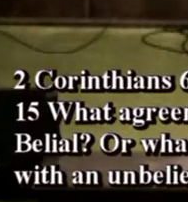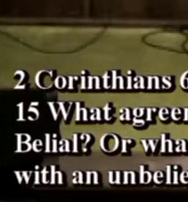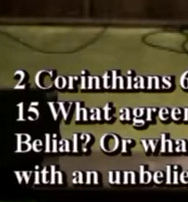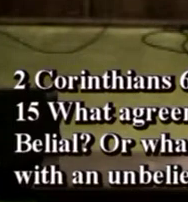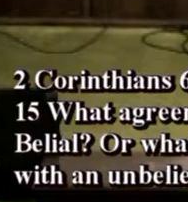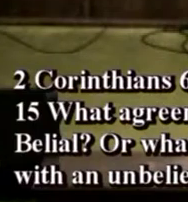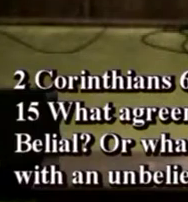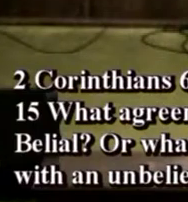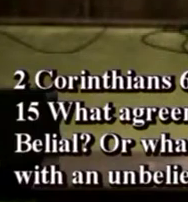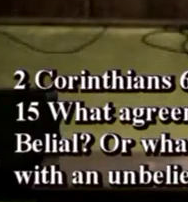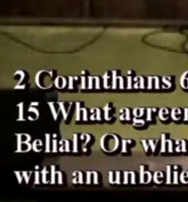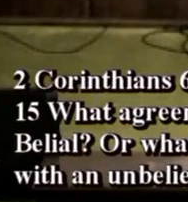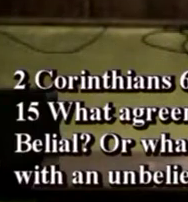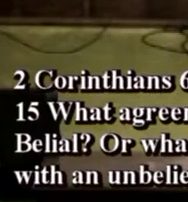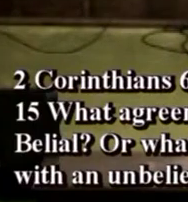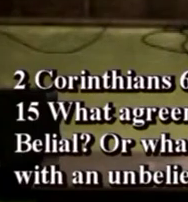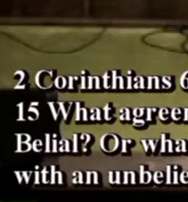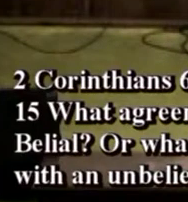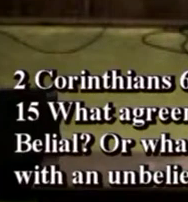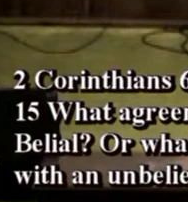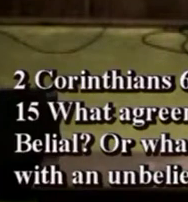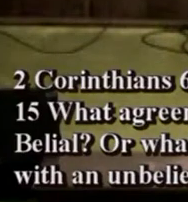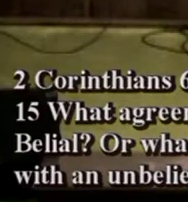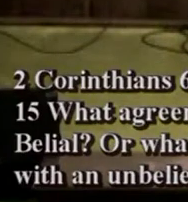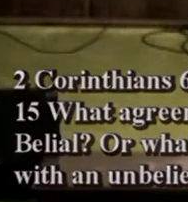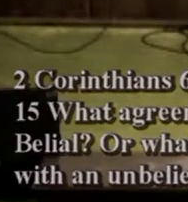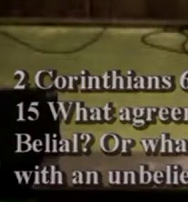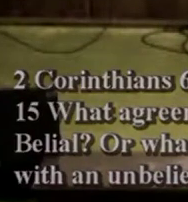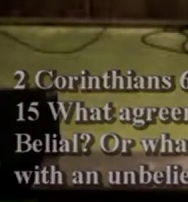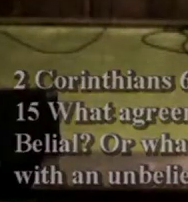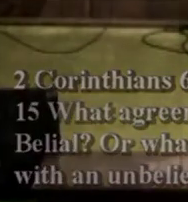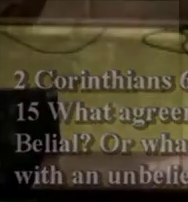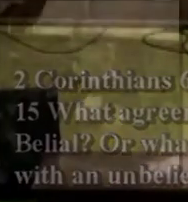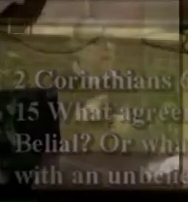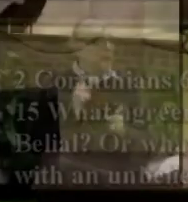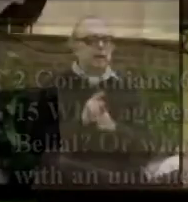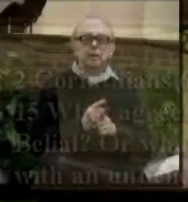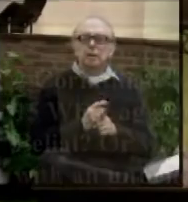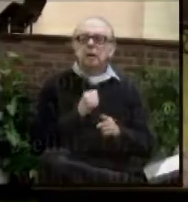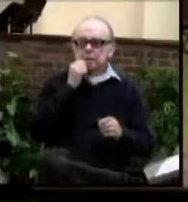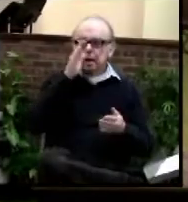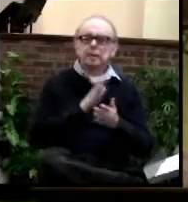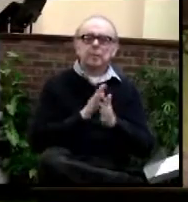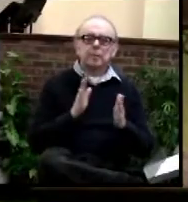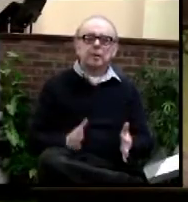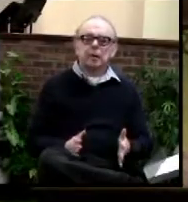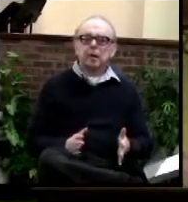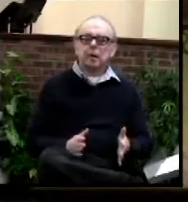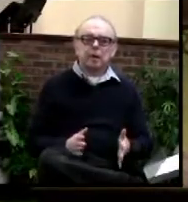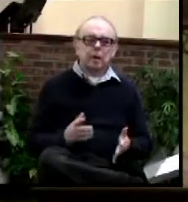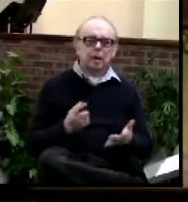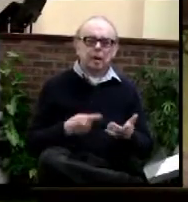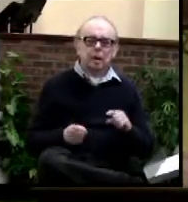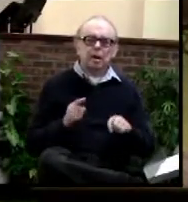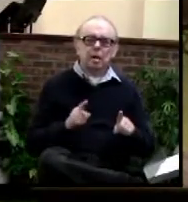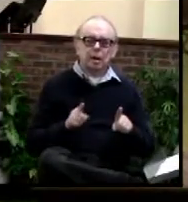What agreement does Christ have with Bela, or what does a believer have in common with an unbeliever? Some will say, what